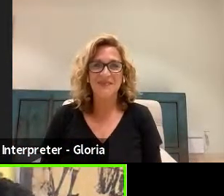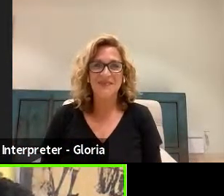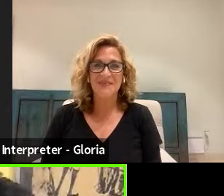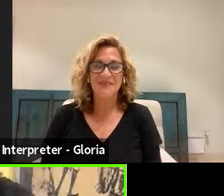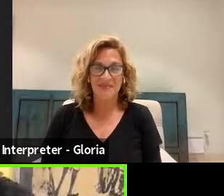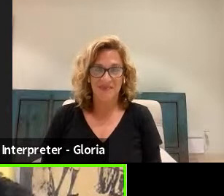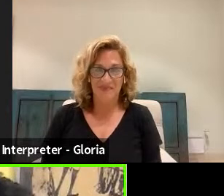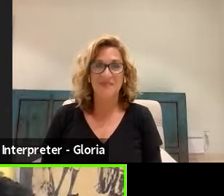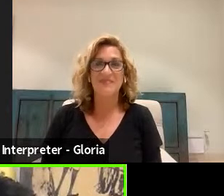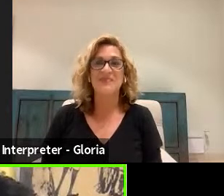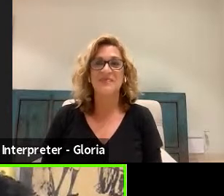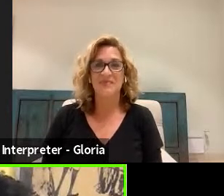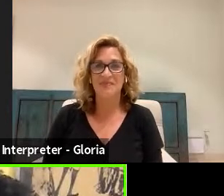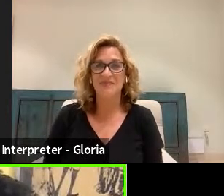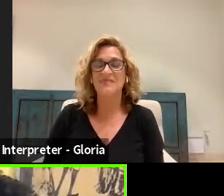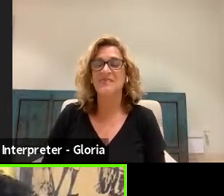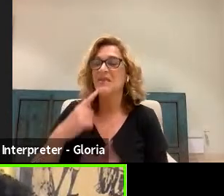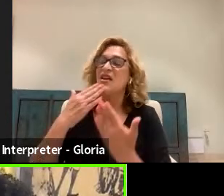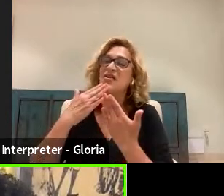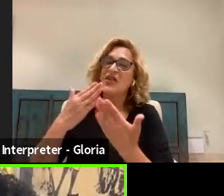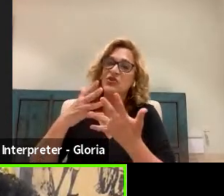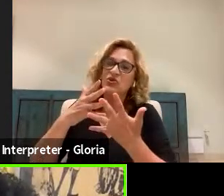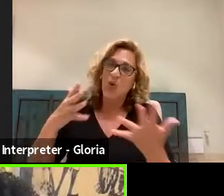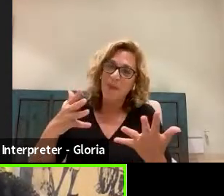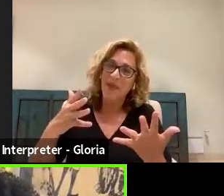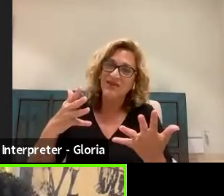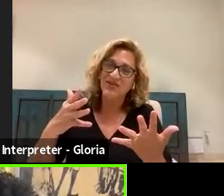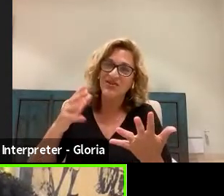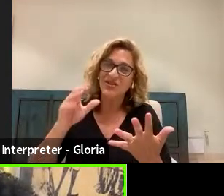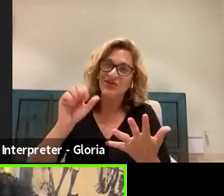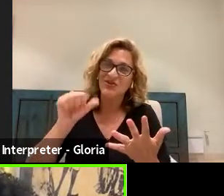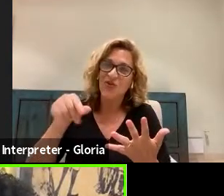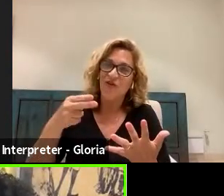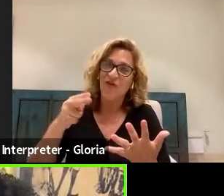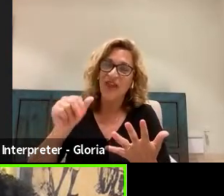Thank you so much, Sophia. And now, Diane.